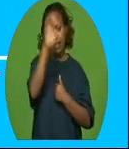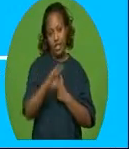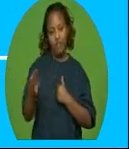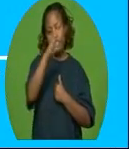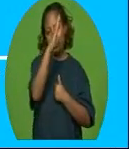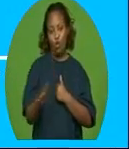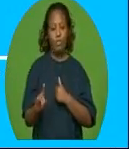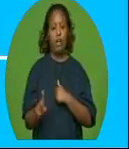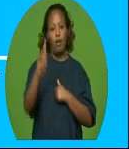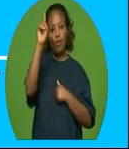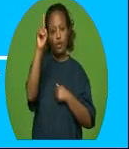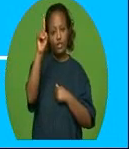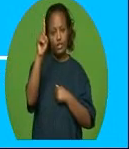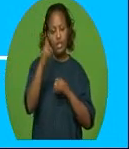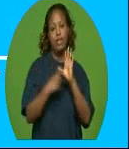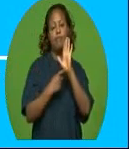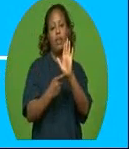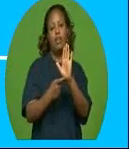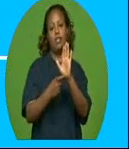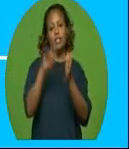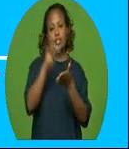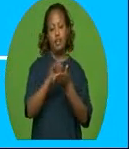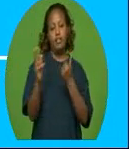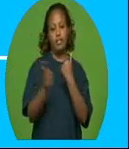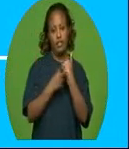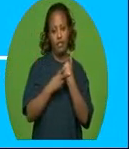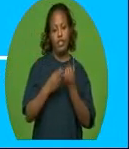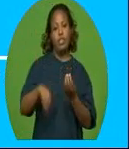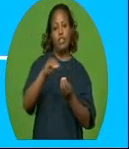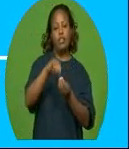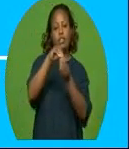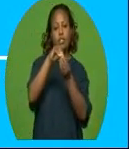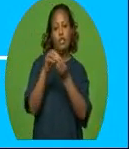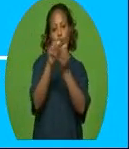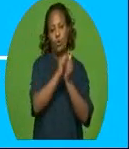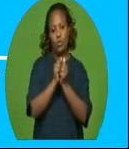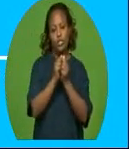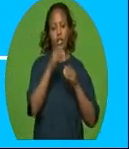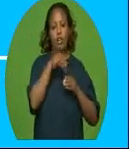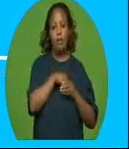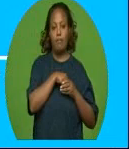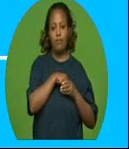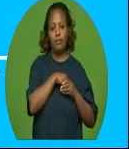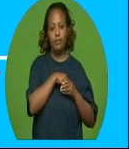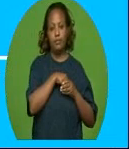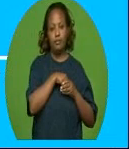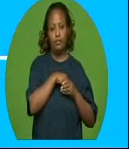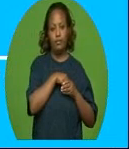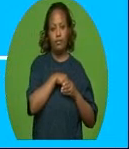saving curve slopes upwards, implying that saving increases with